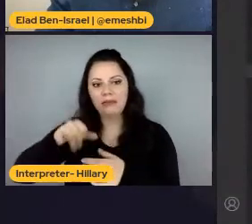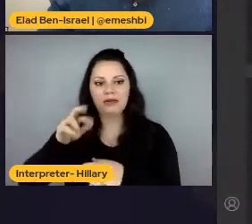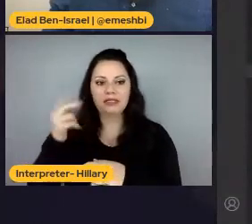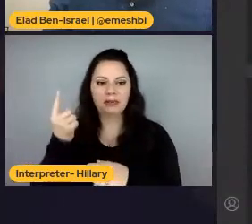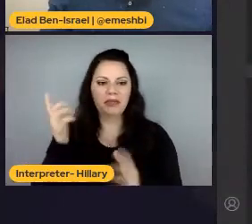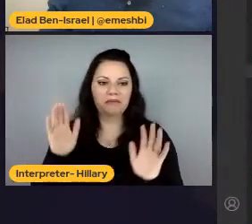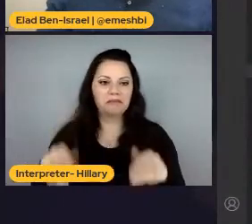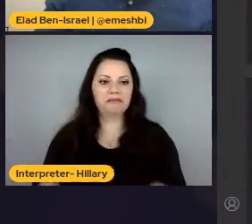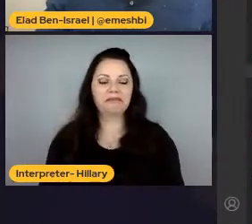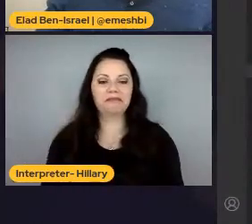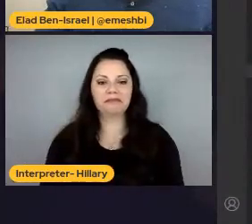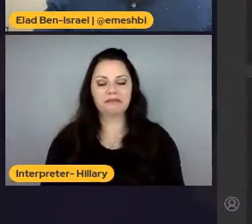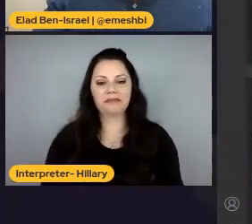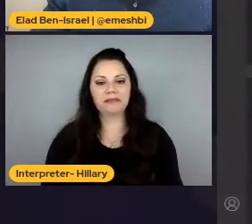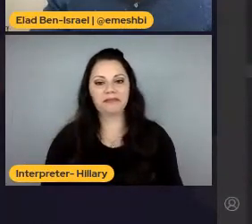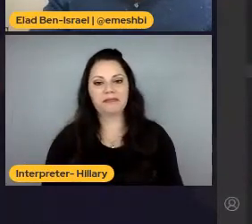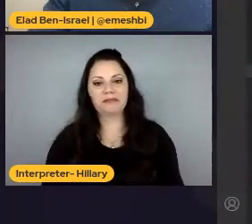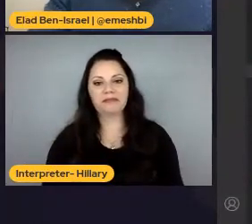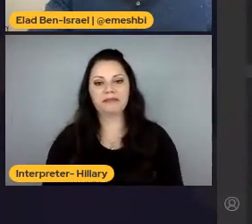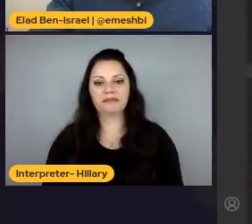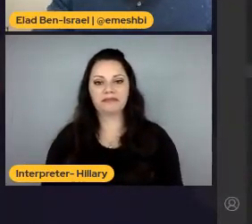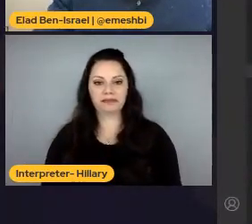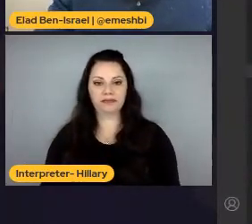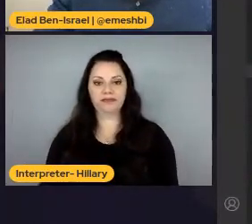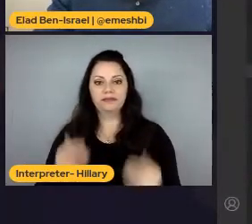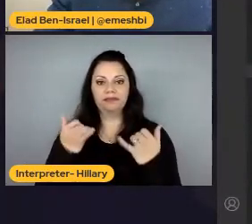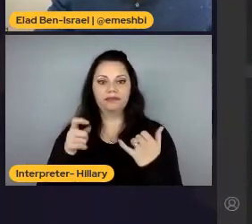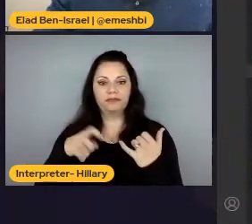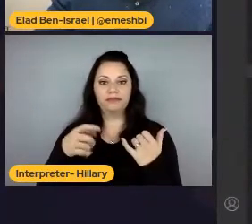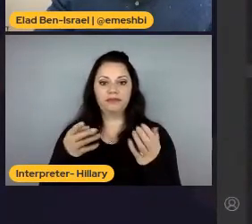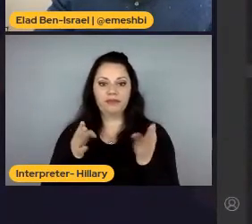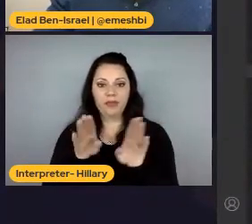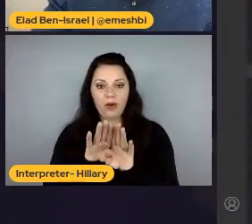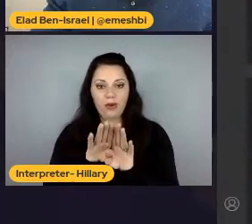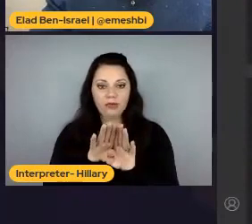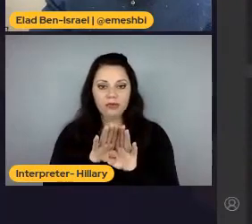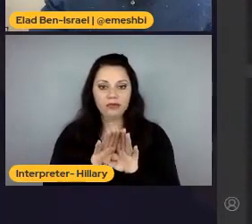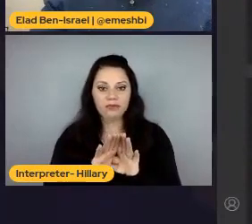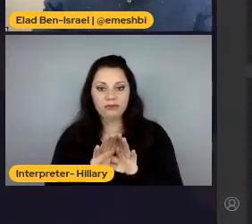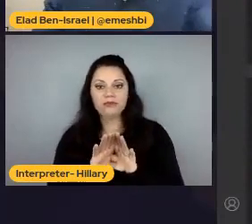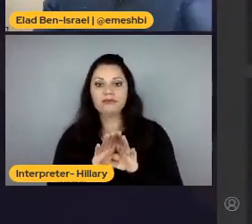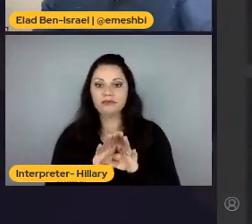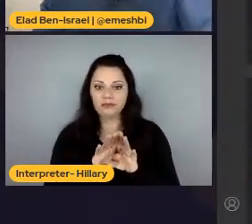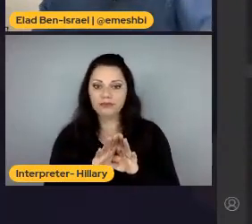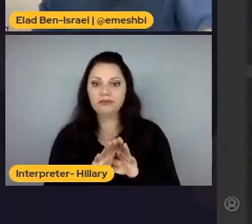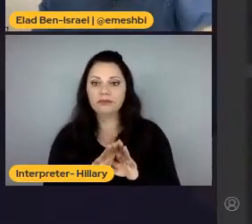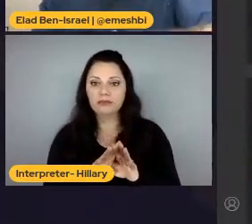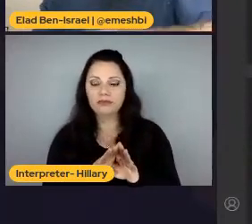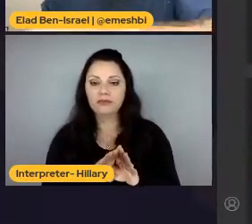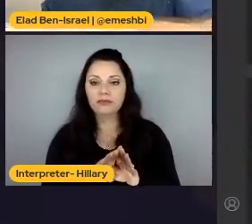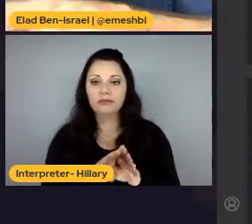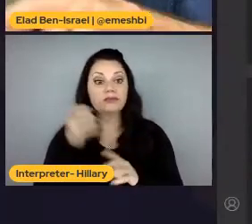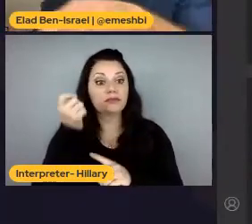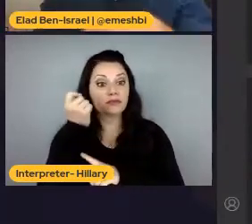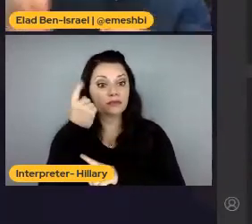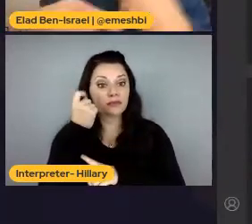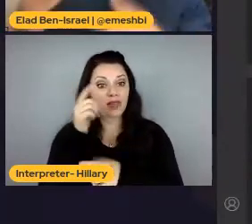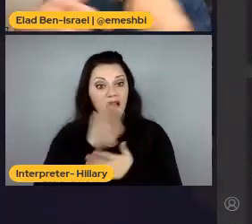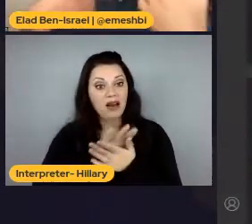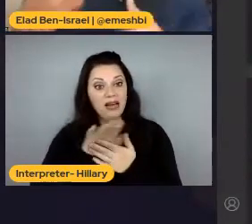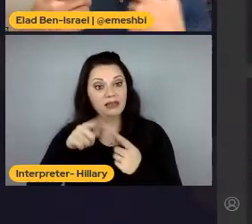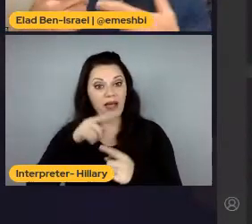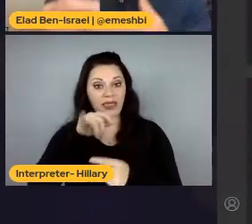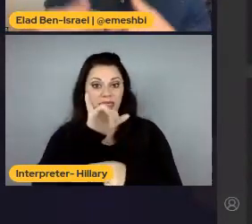But now I need a closing thing here. And the nice thing about this